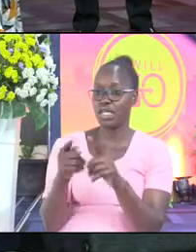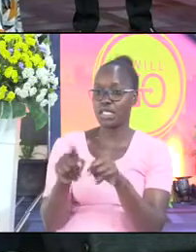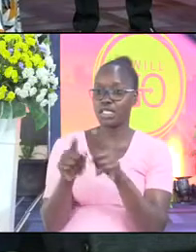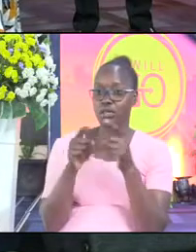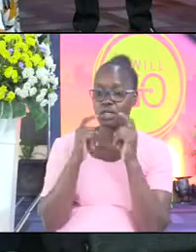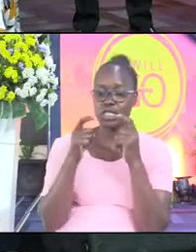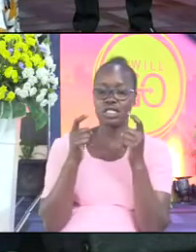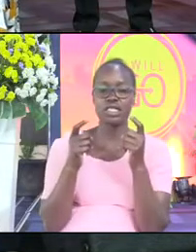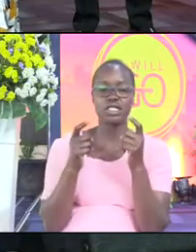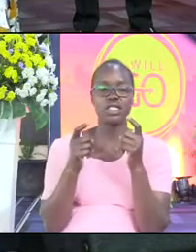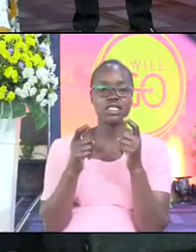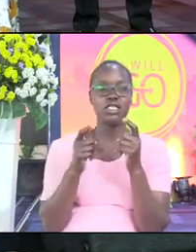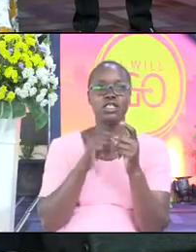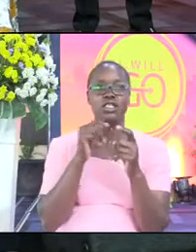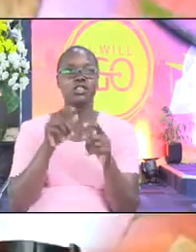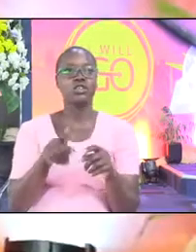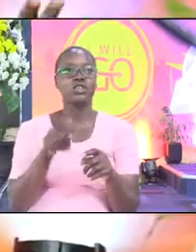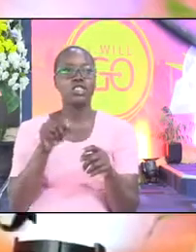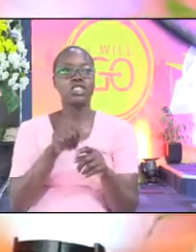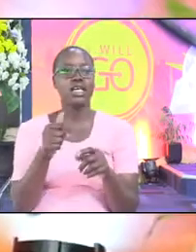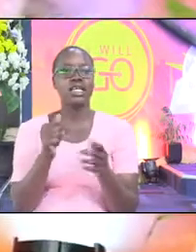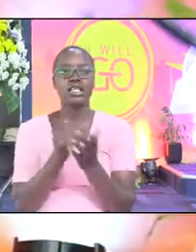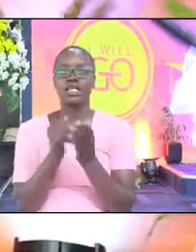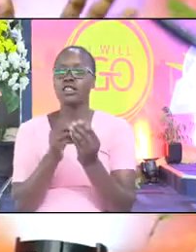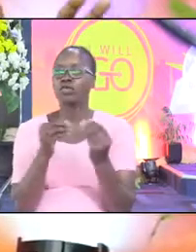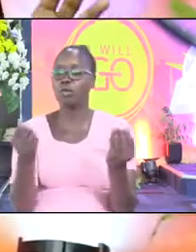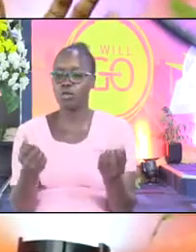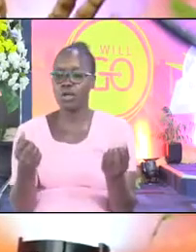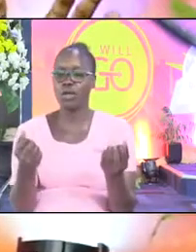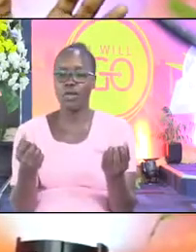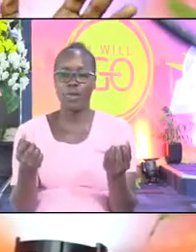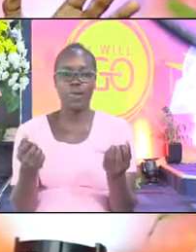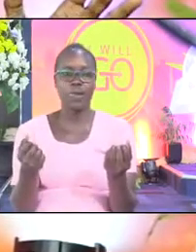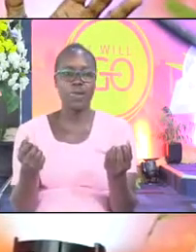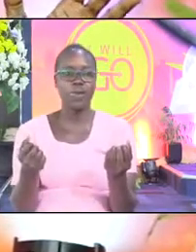heaven. You don't need another Lucifer there. Come on, church!